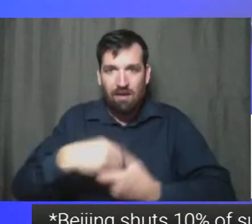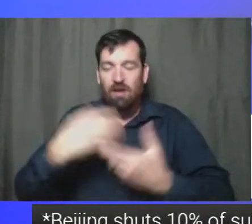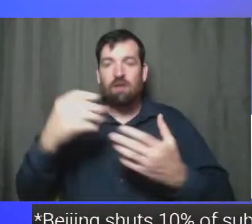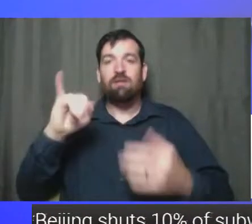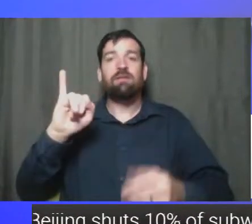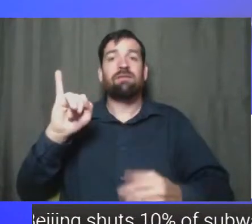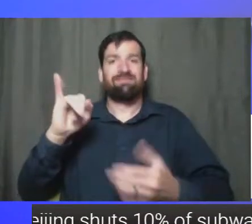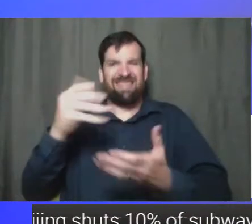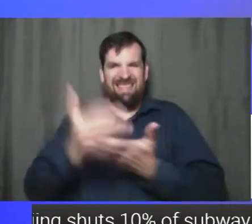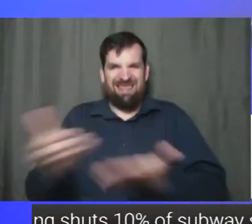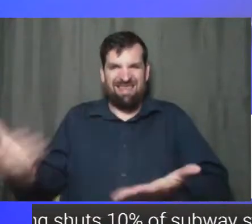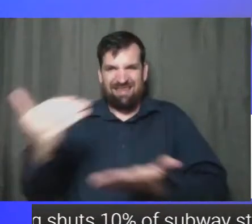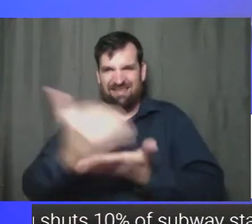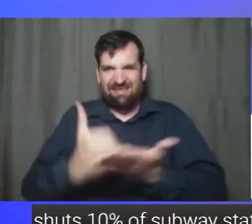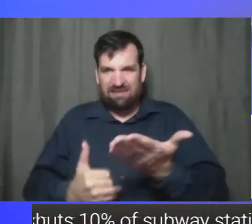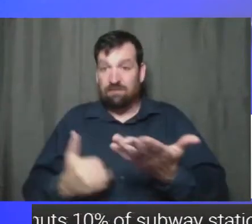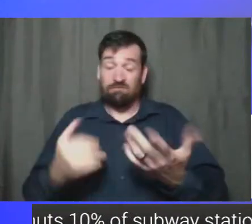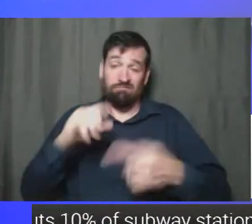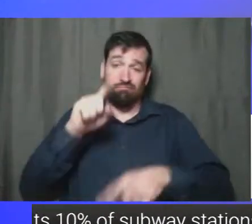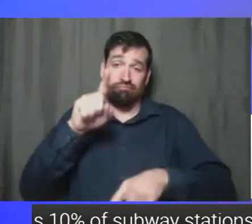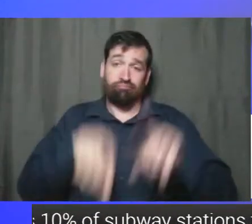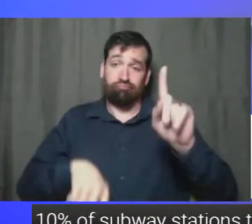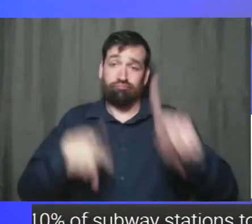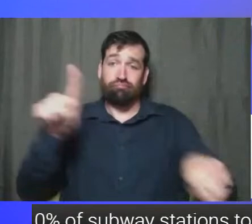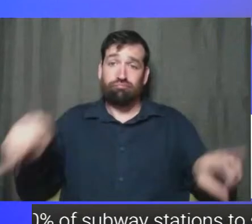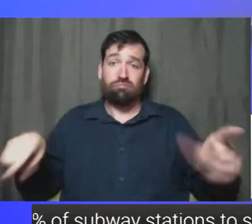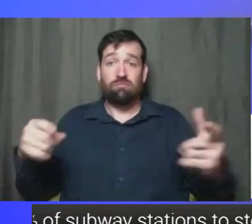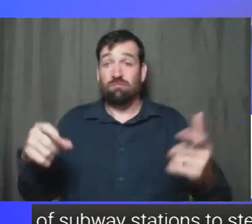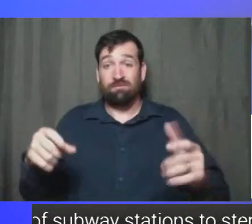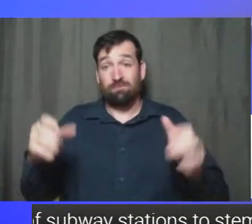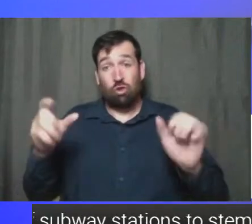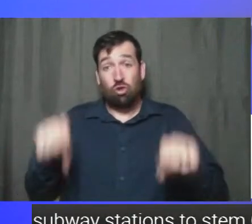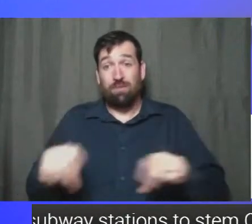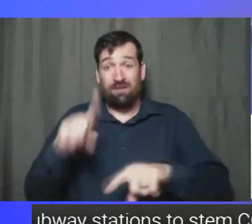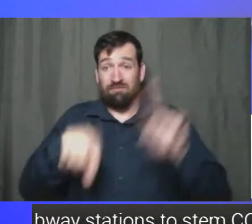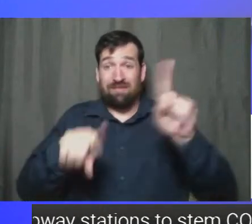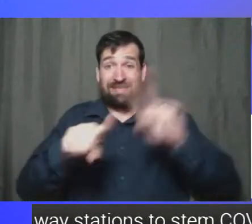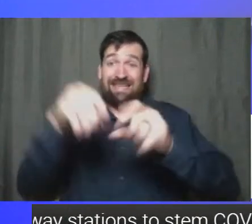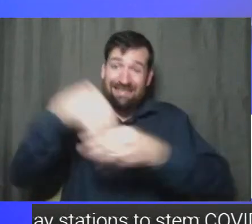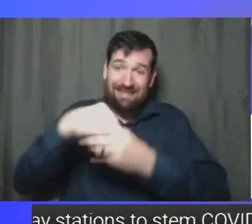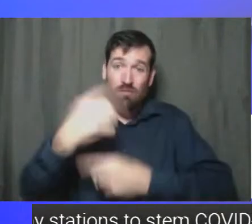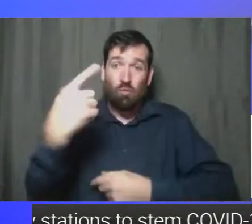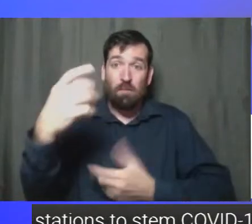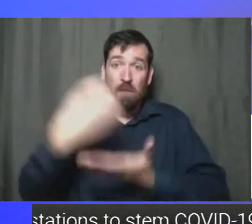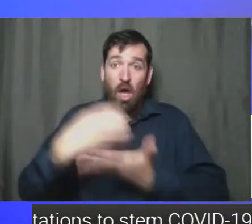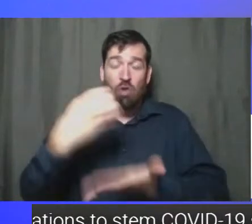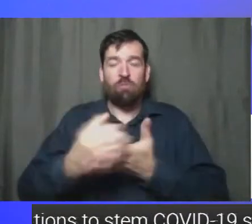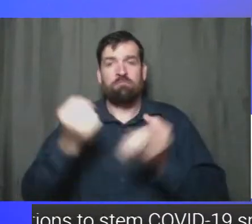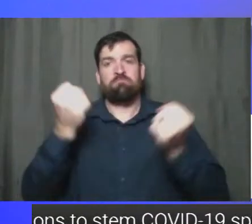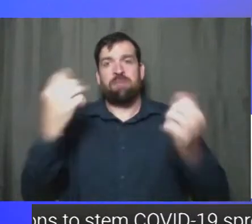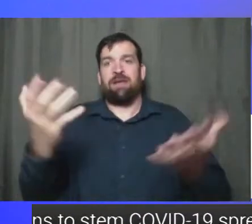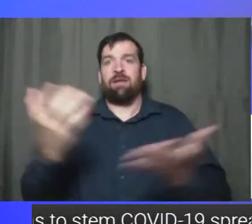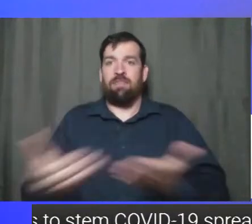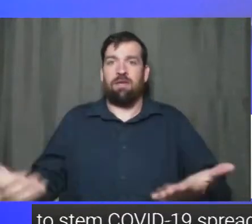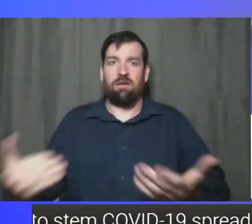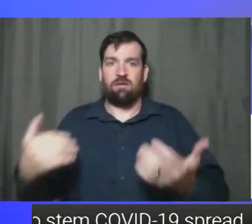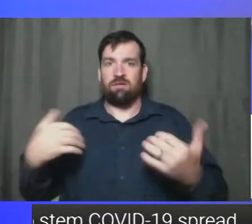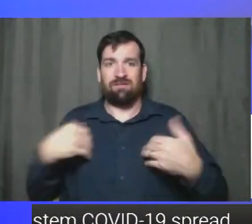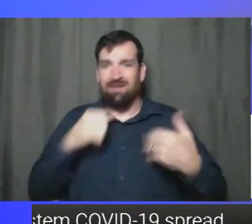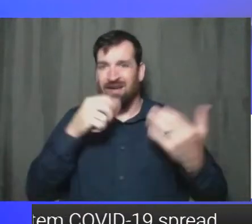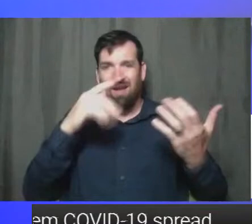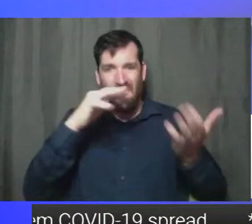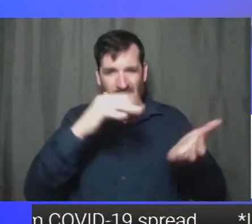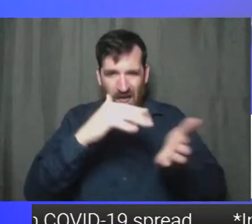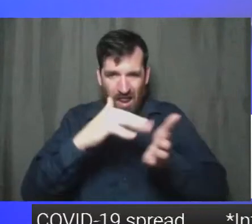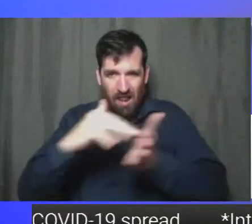be highly variable even within the same bottle of tablets. And there's a lot of things that go into those supplements that haven't been studied rigorously, so